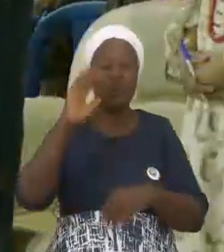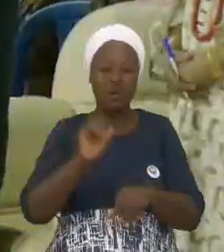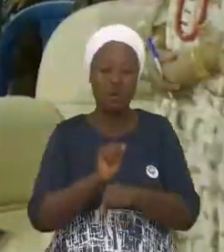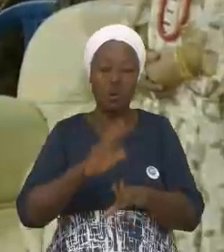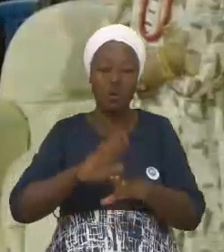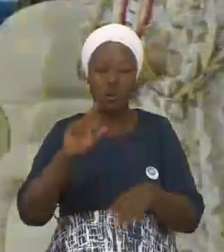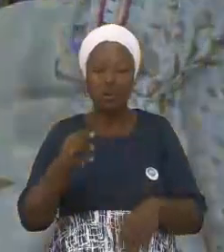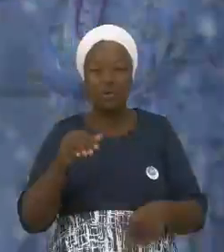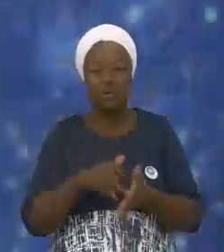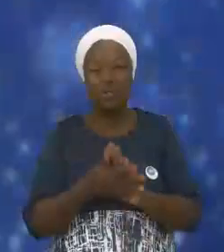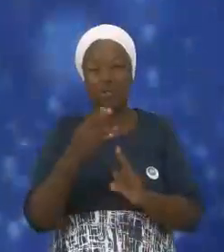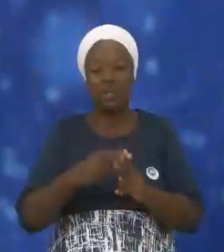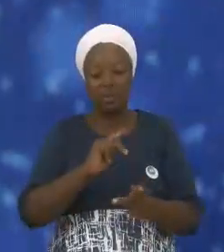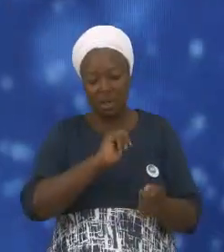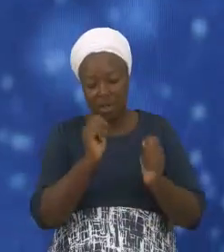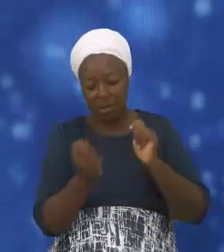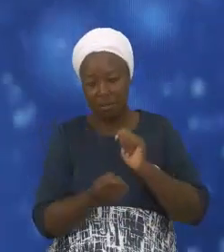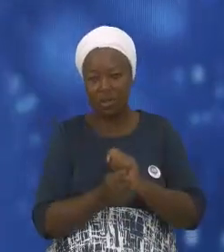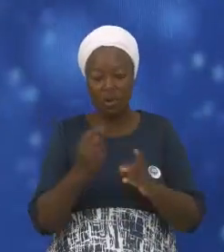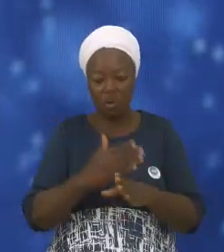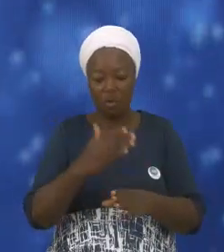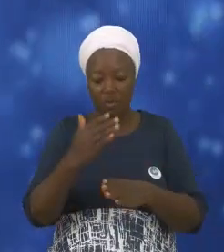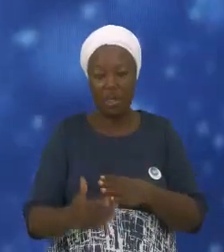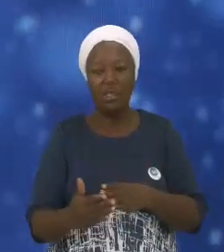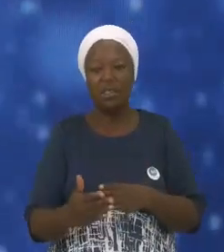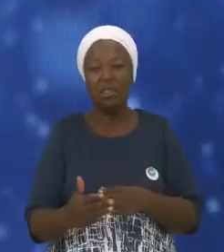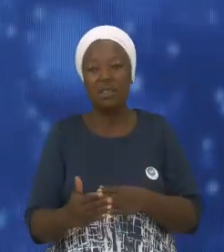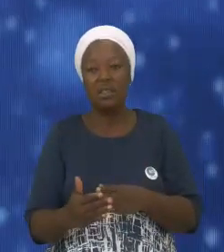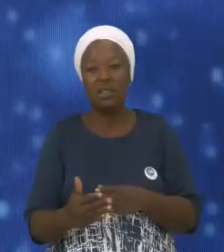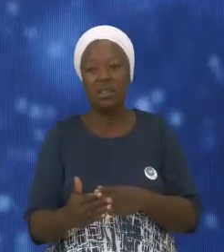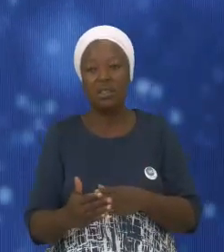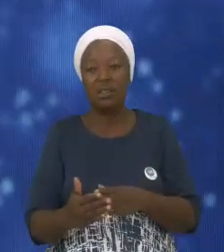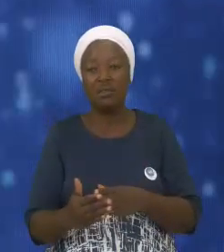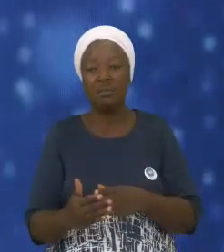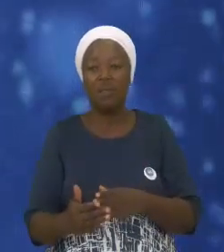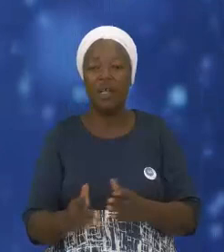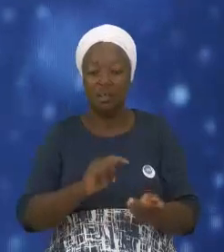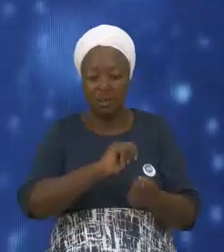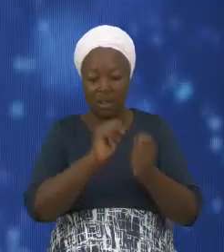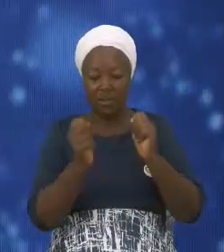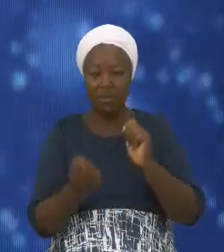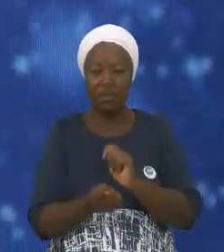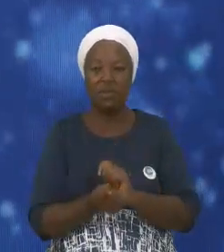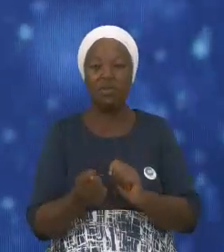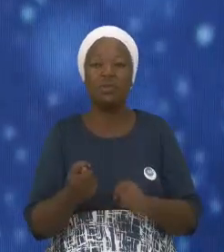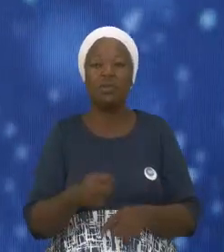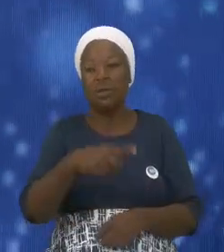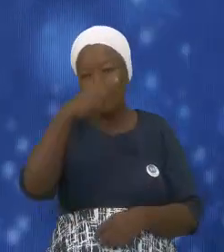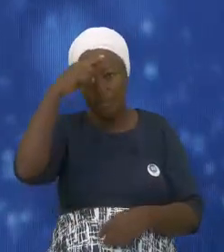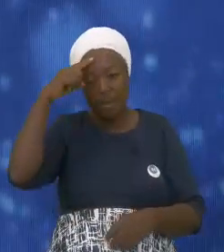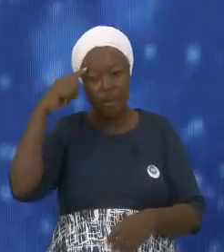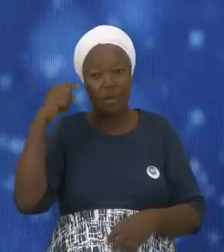tonight. Transformation, total, complete, entire transformation because of